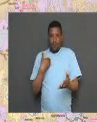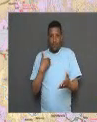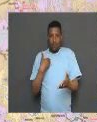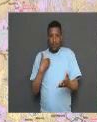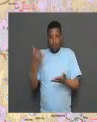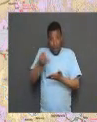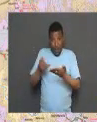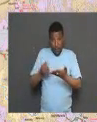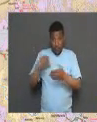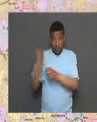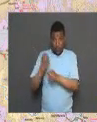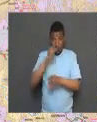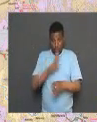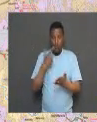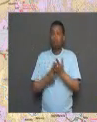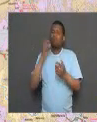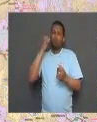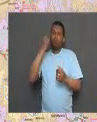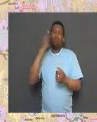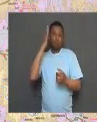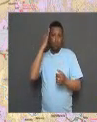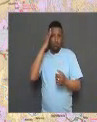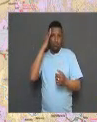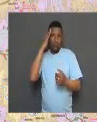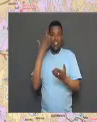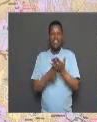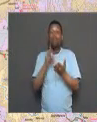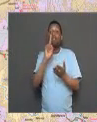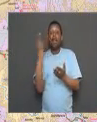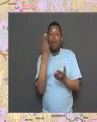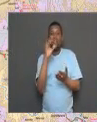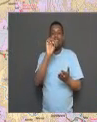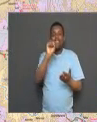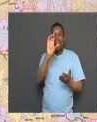Mapmakers can realize this by using the scale.